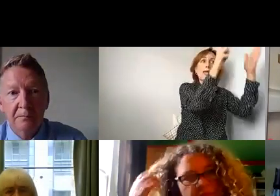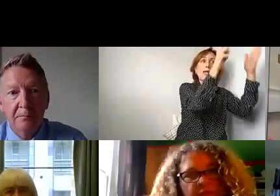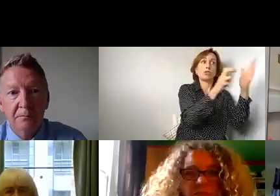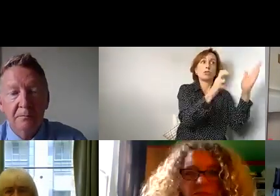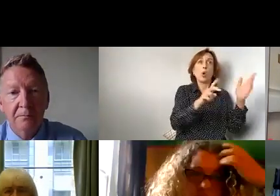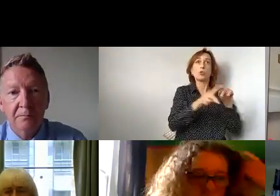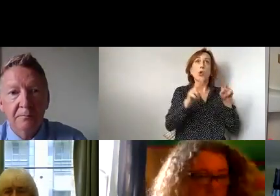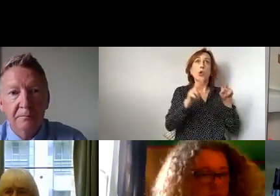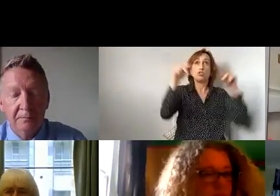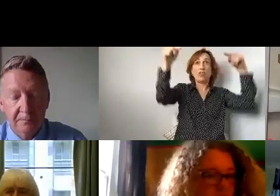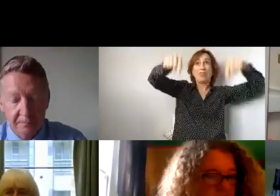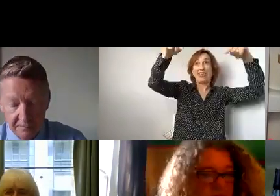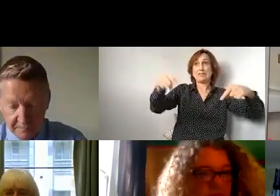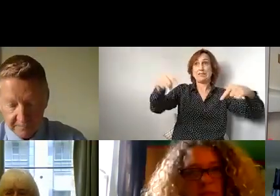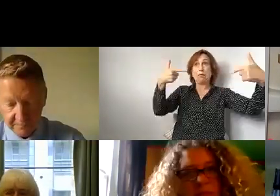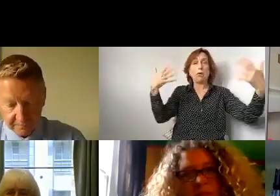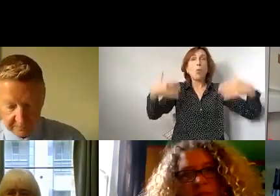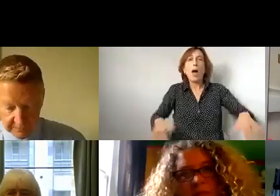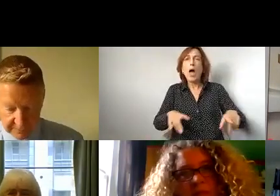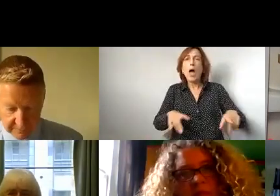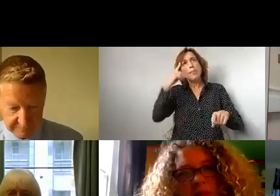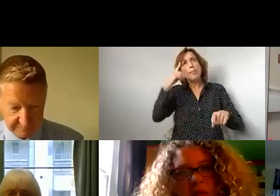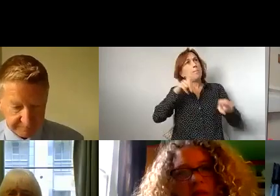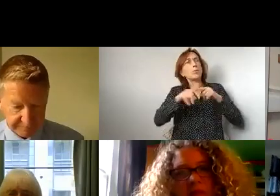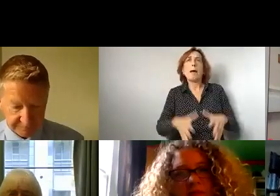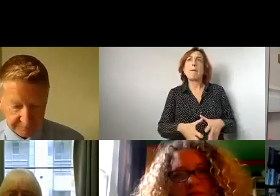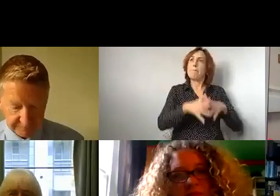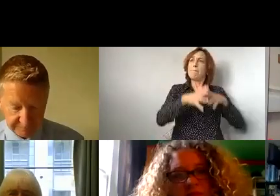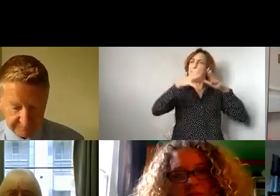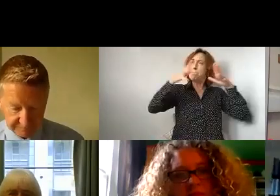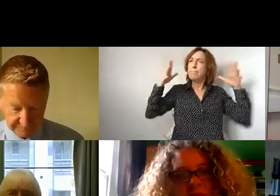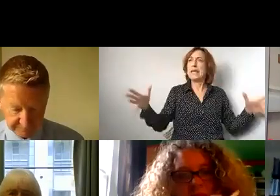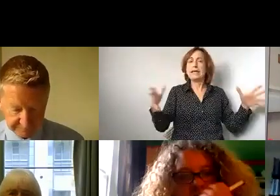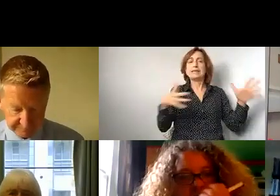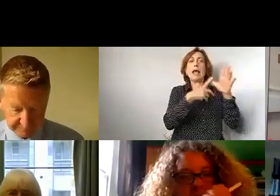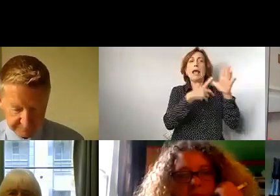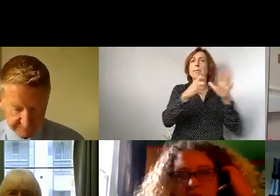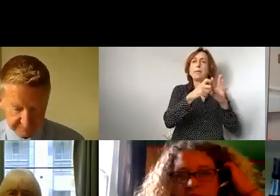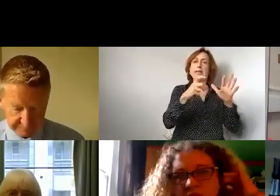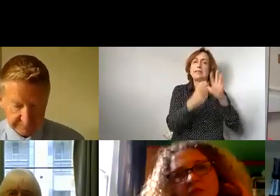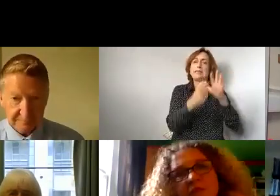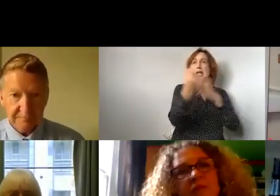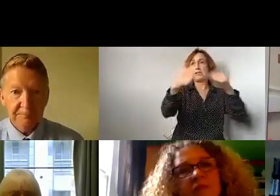must be one of the biggest APPG events recorded. You can tweet at